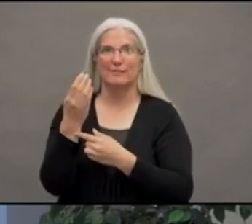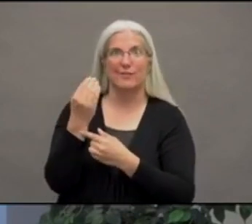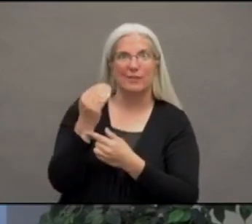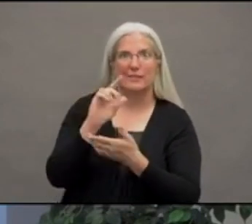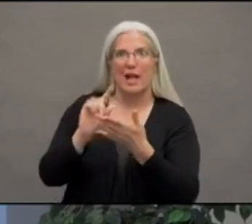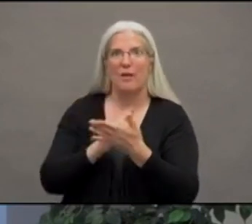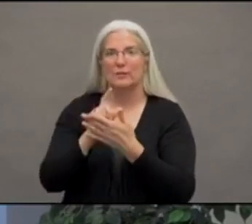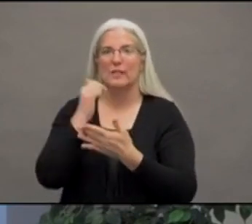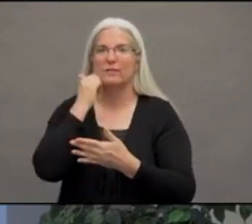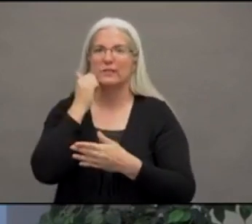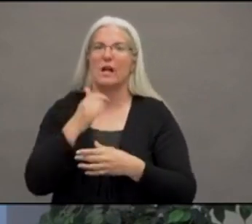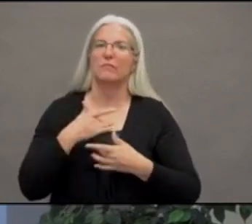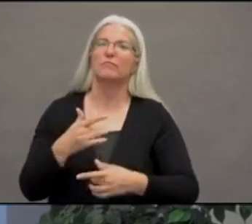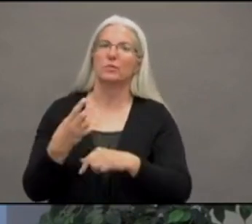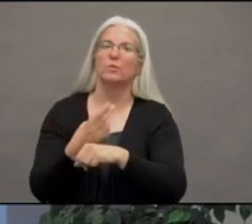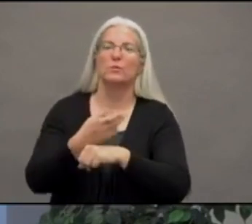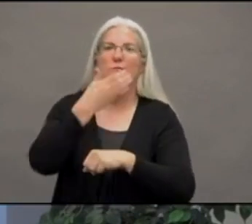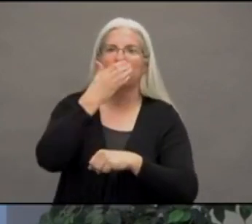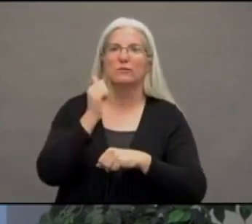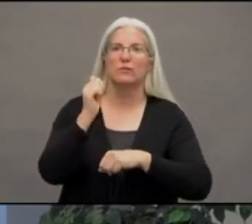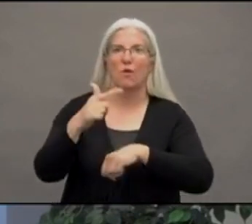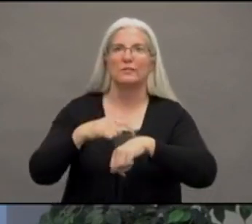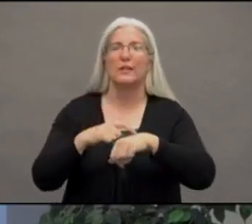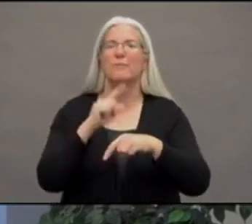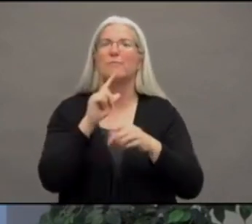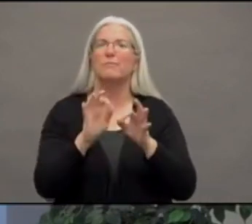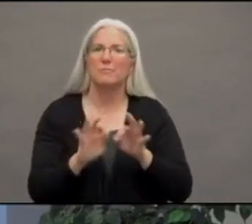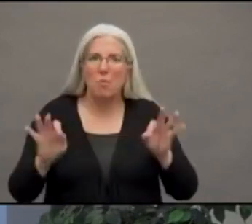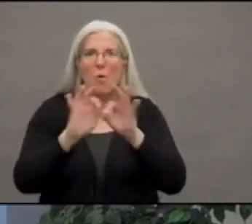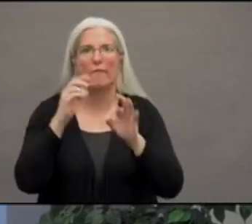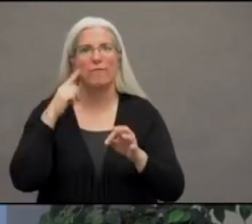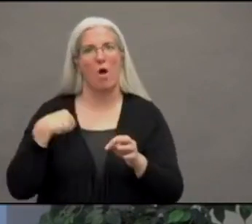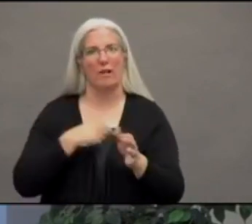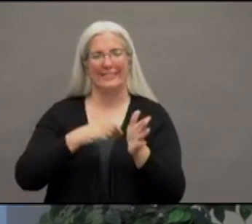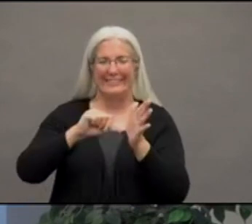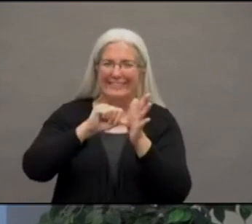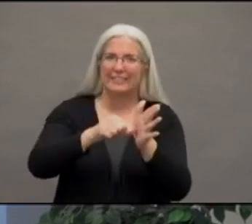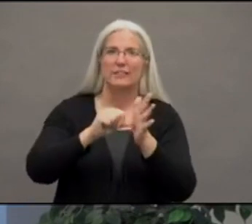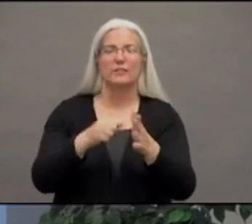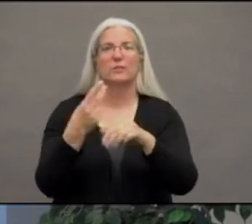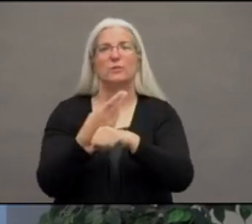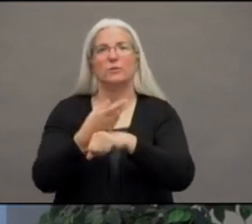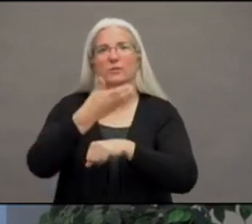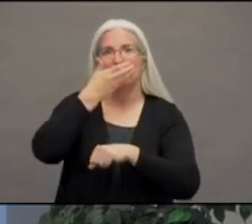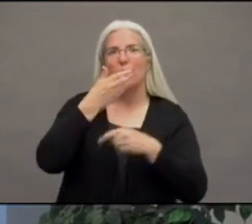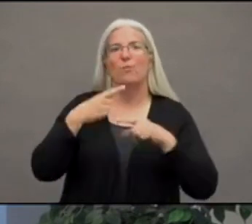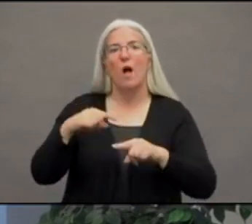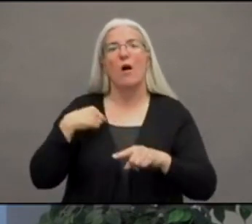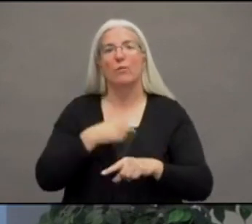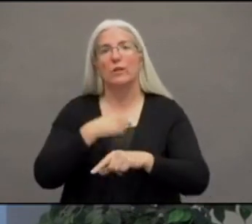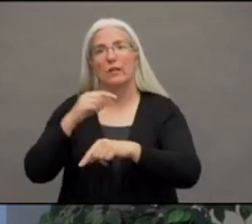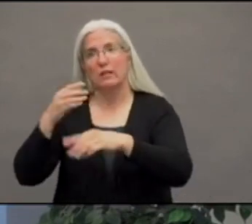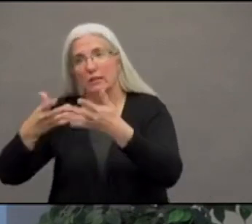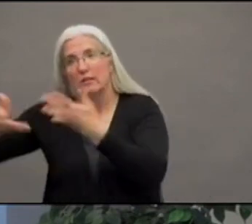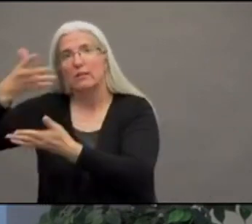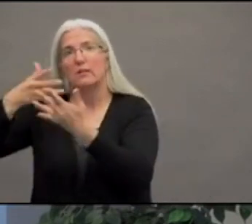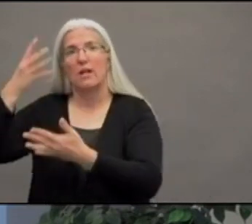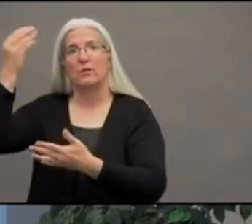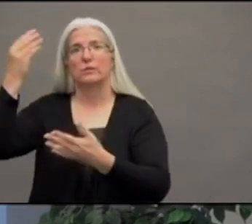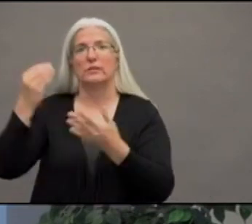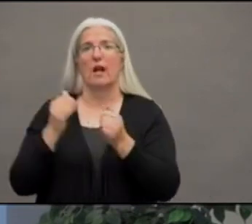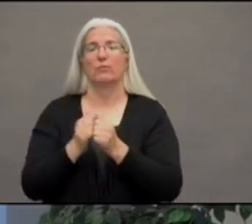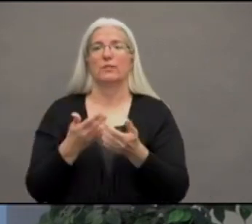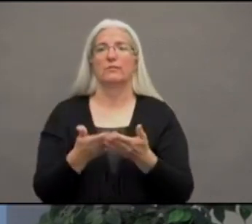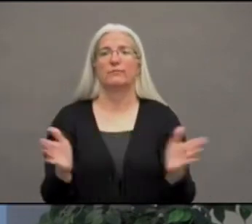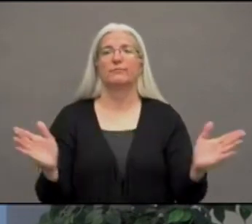really important for all of us to be wearing face coverings when we are out in public. So thank you for doing that. And